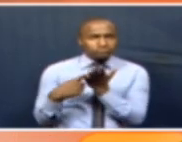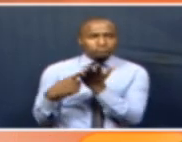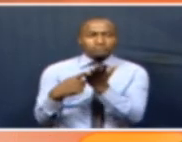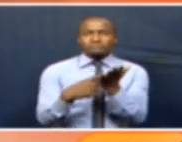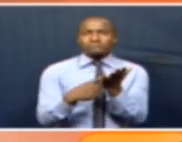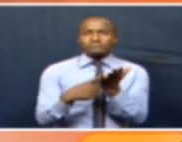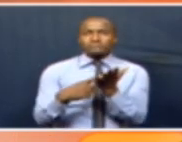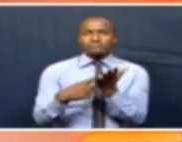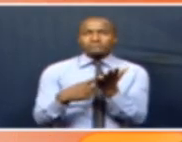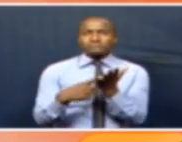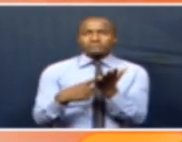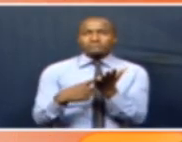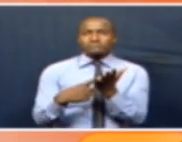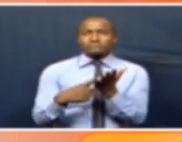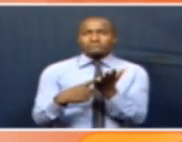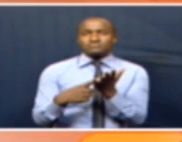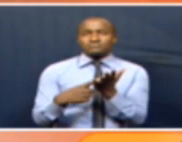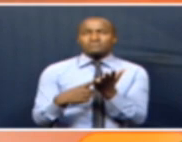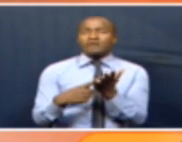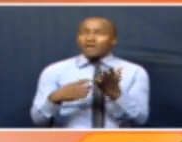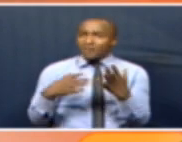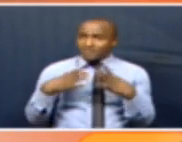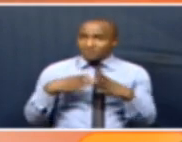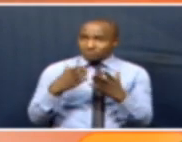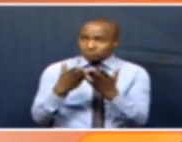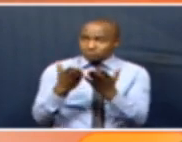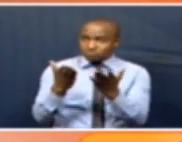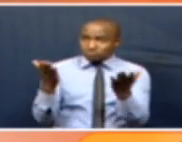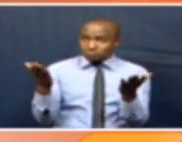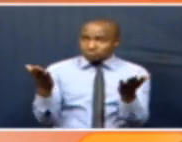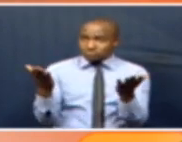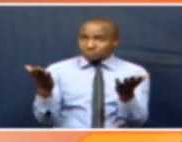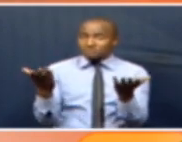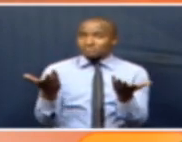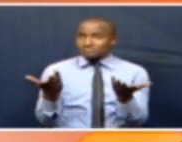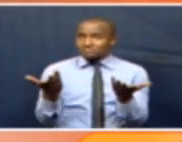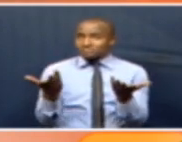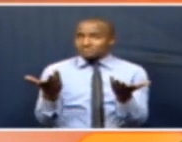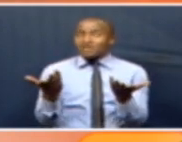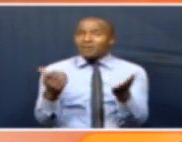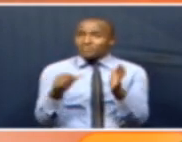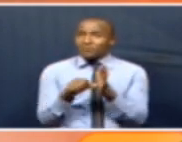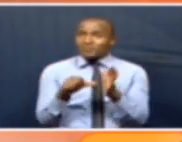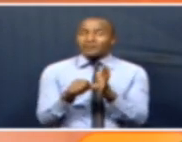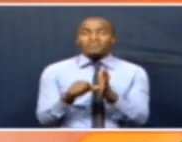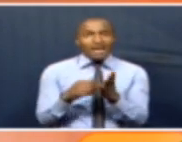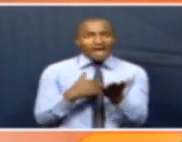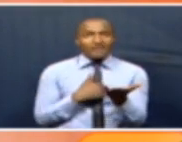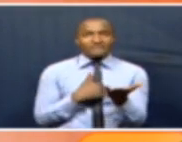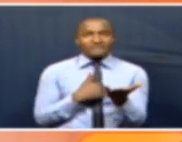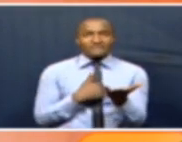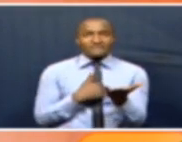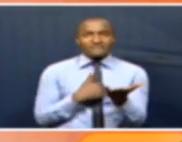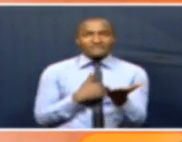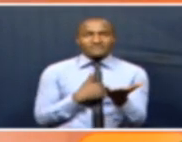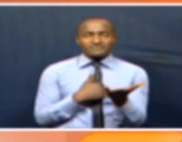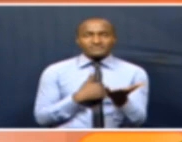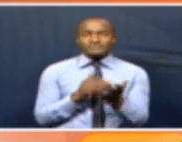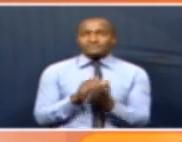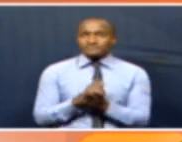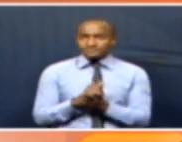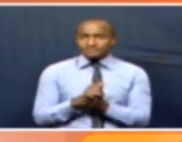it. And the monarchy is having no problem, a lot of problems in hospitals,